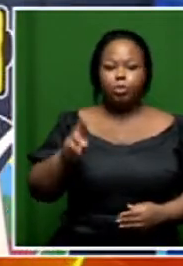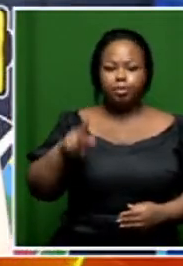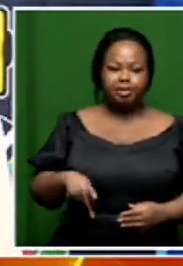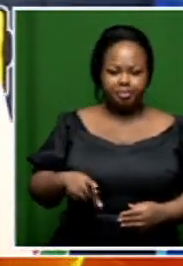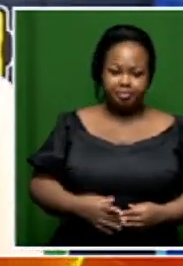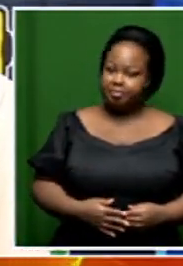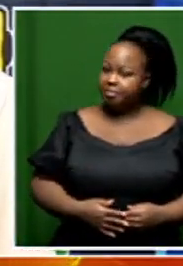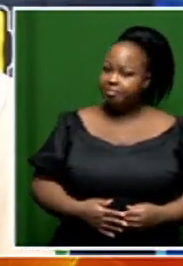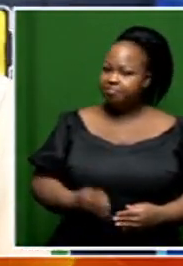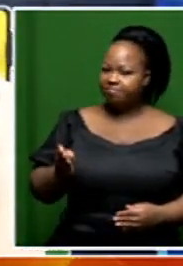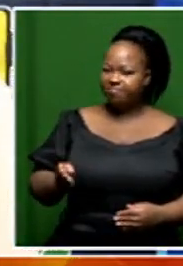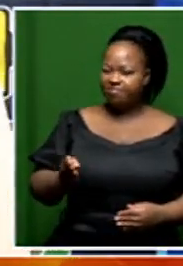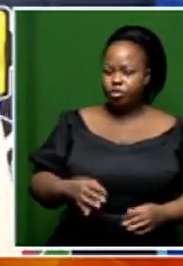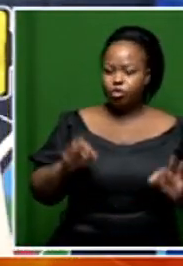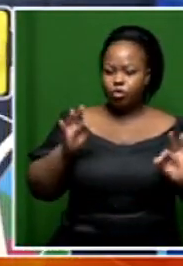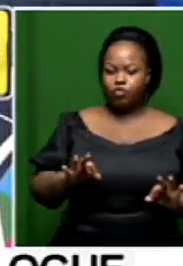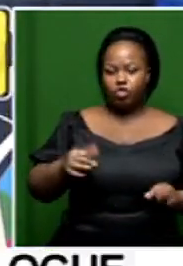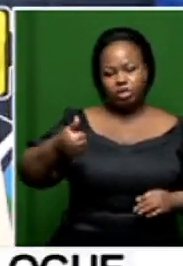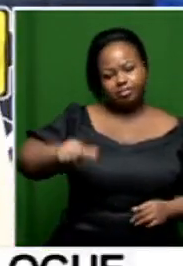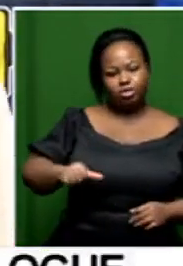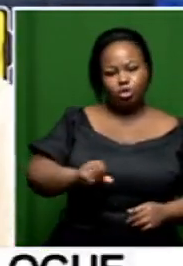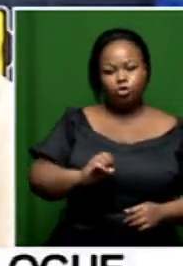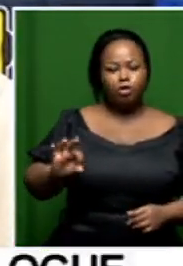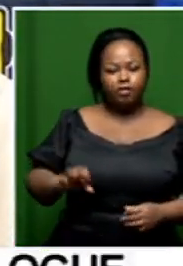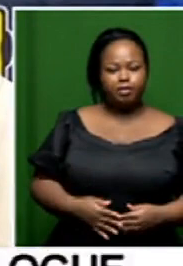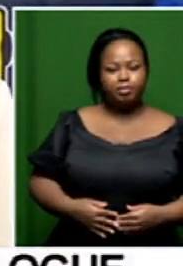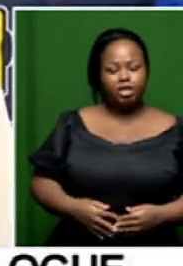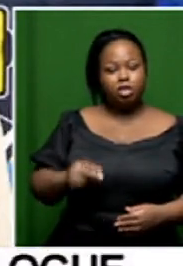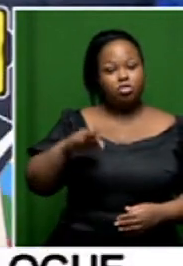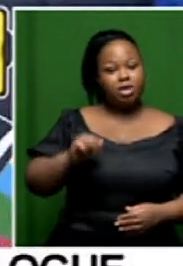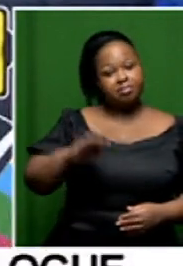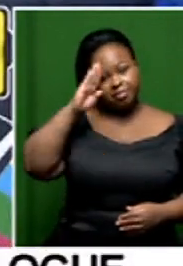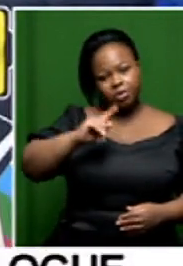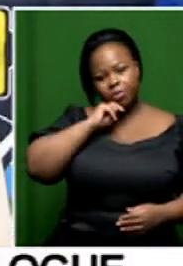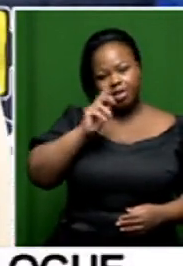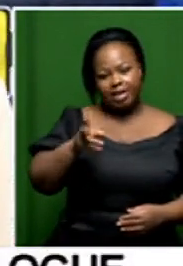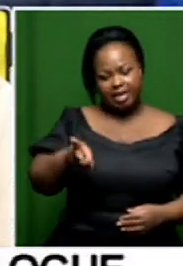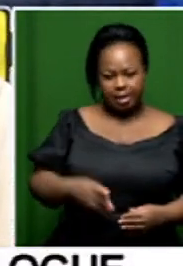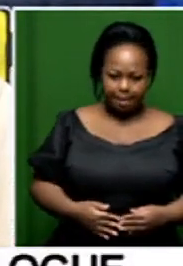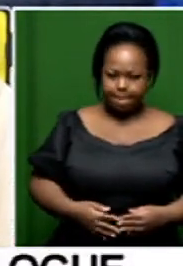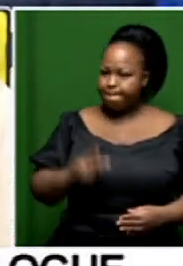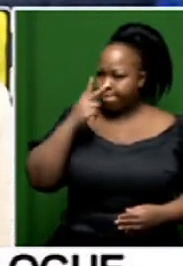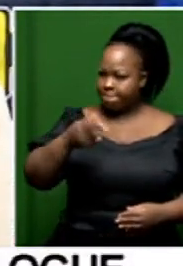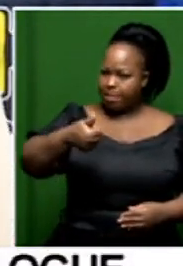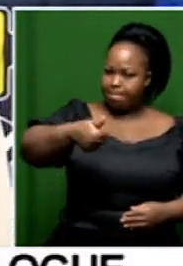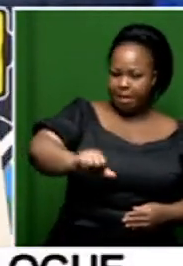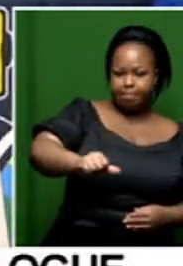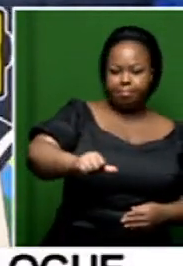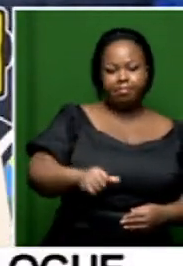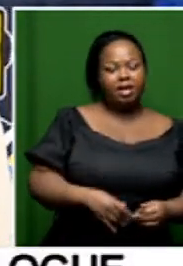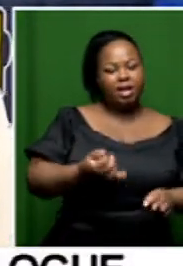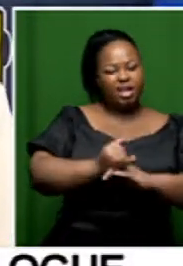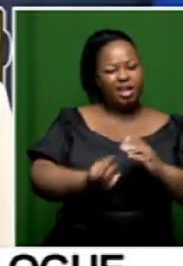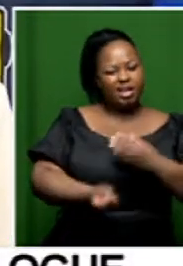Upington attending this official switch off. Neria, good morning to you once more. We saw that switch off happen